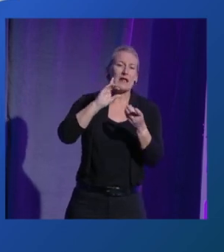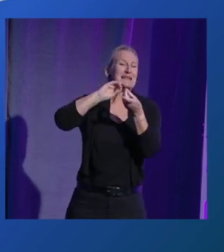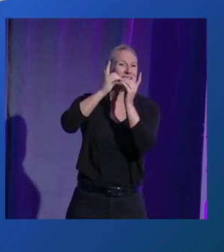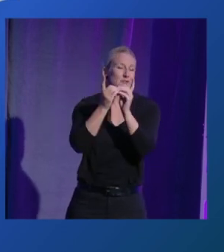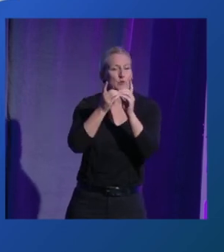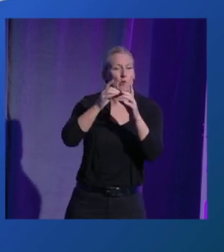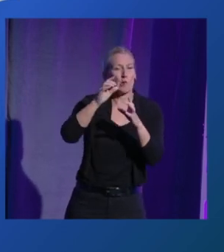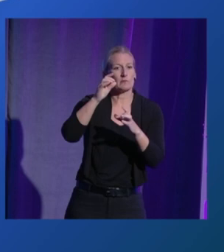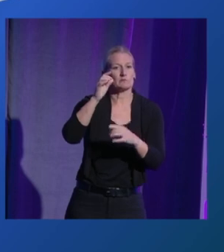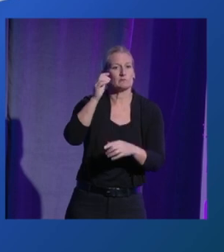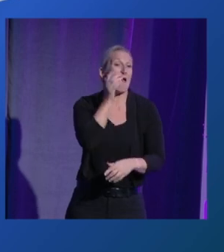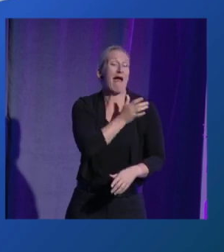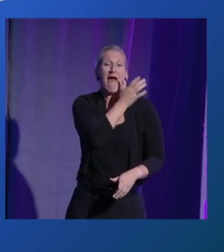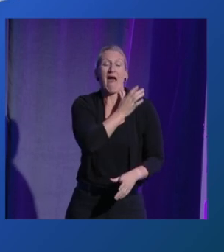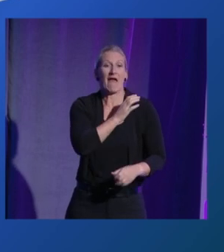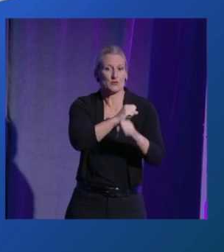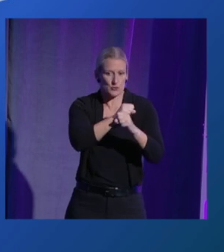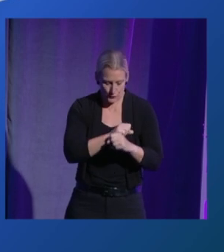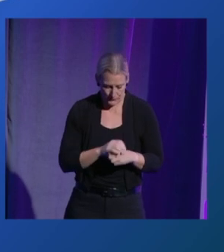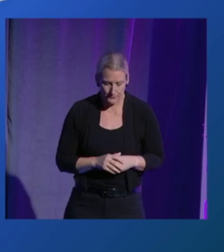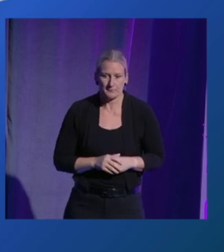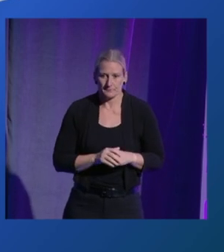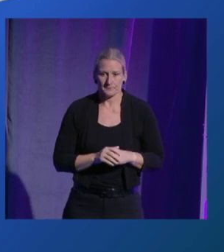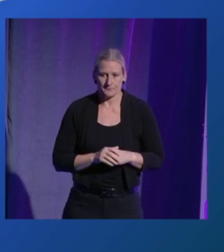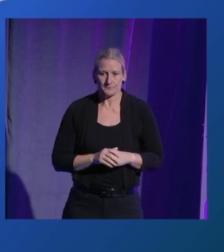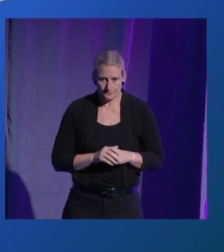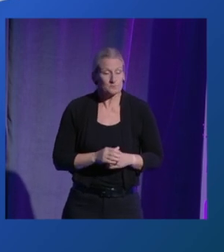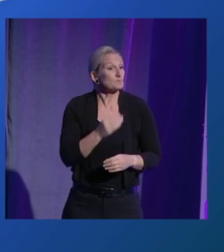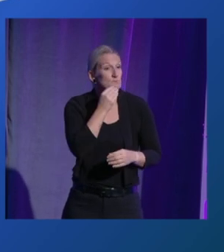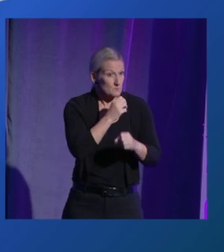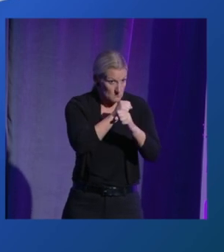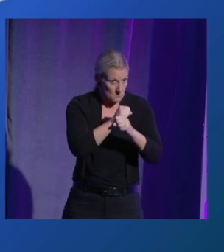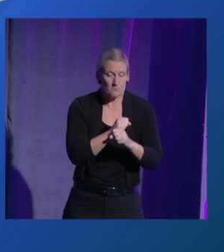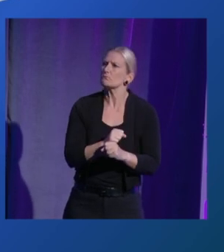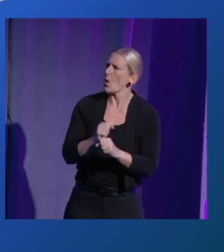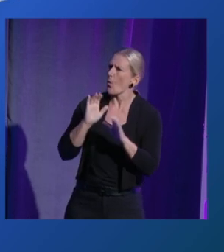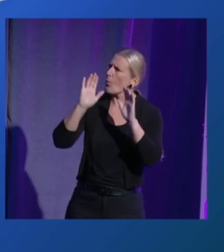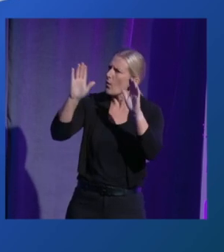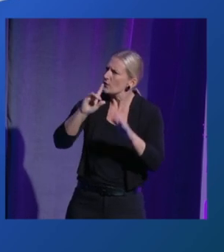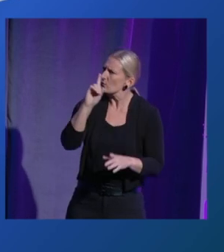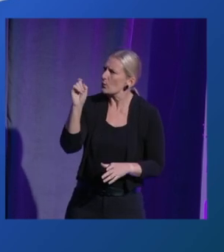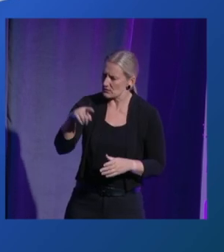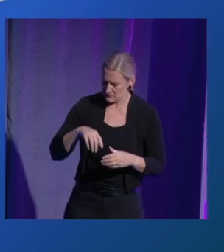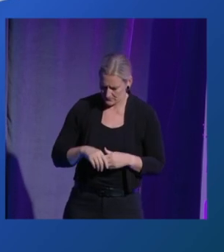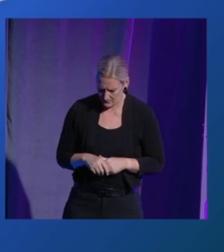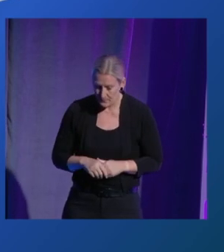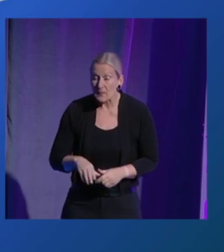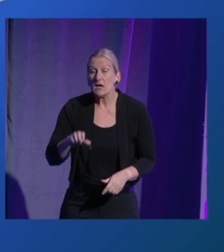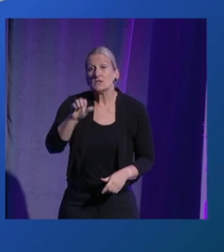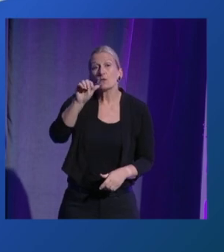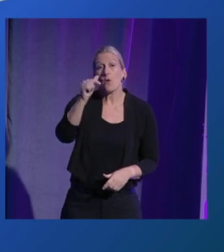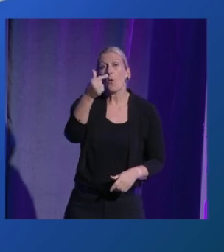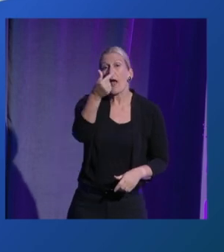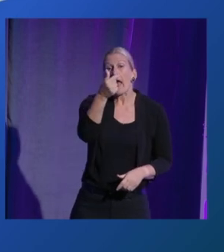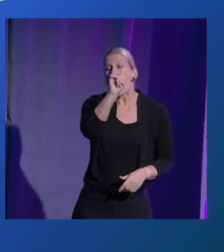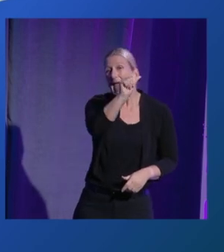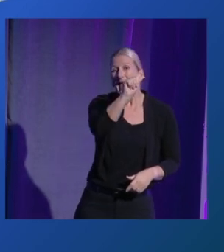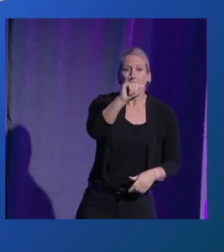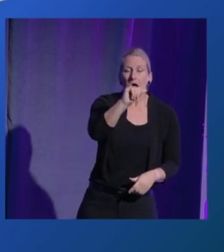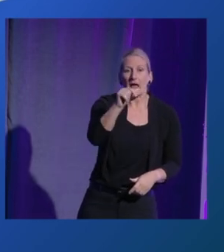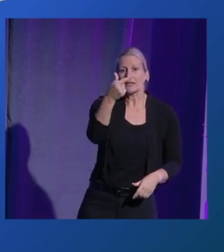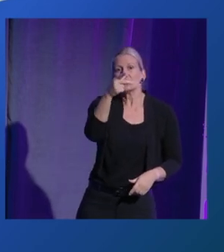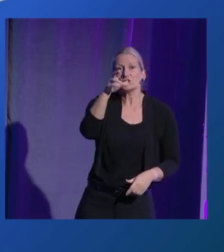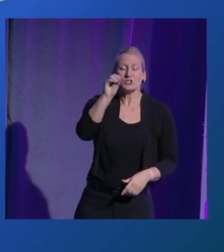important so great question and and there are so many ter today right ai go AI generative